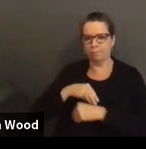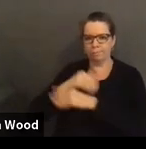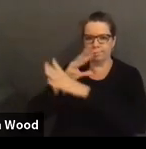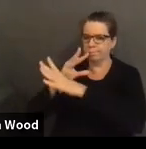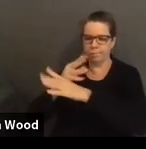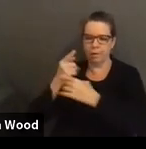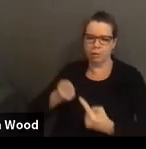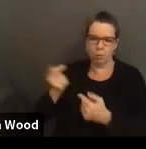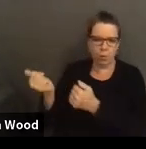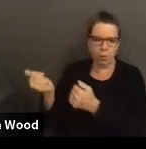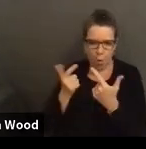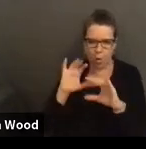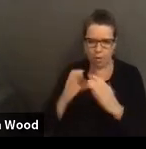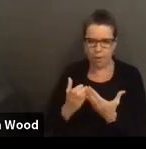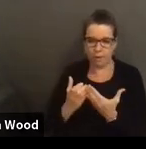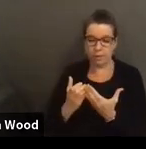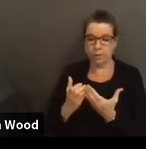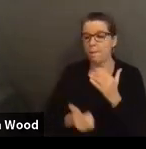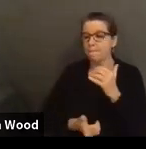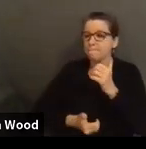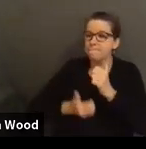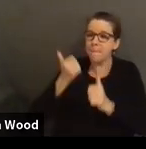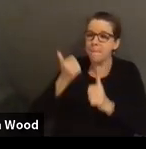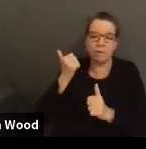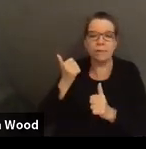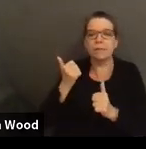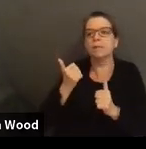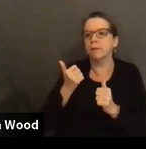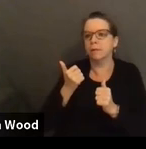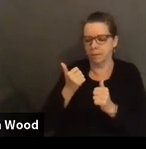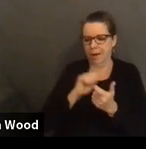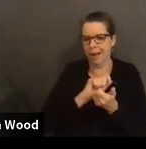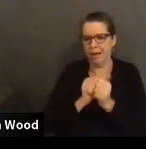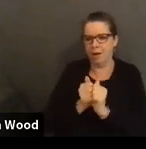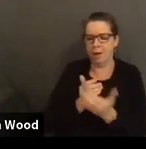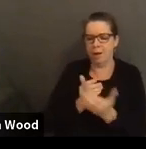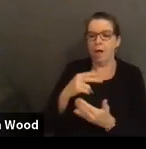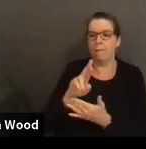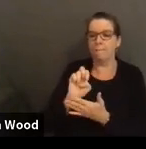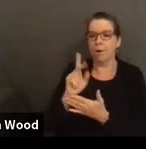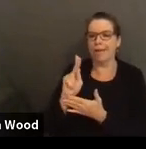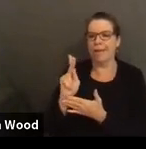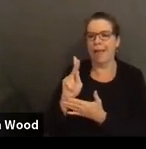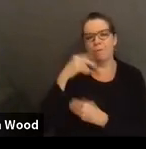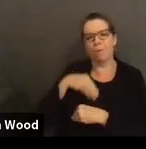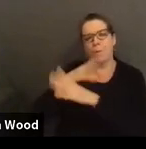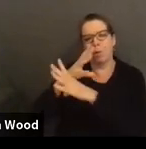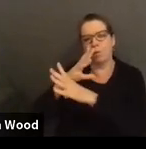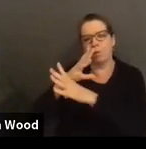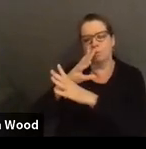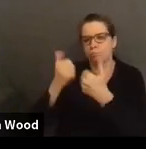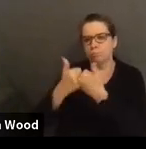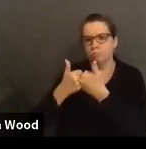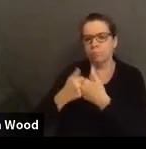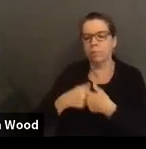had the most significant challenges with adapting their pre-kindergarten materials for remote learning. Given that